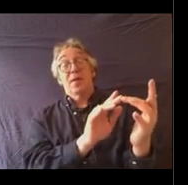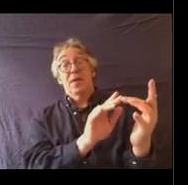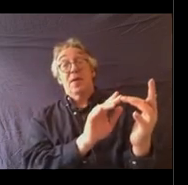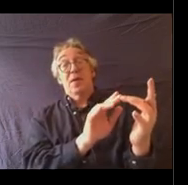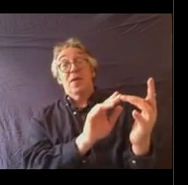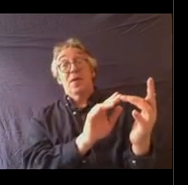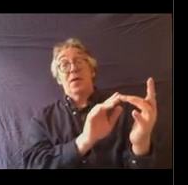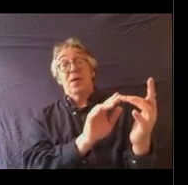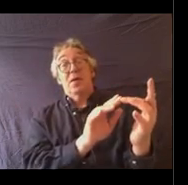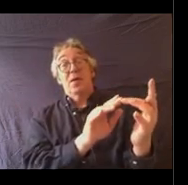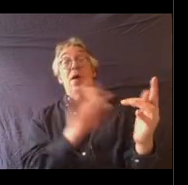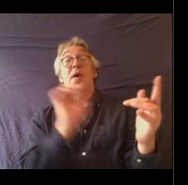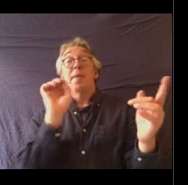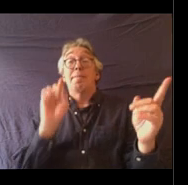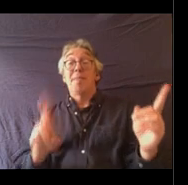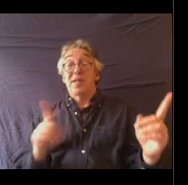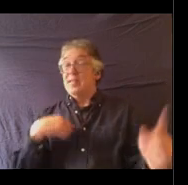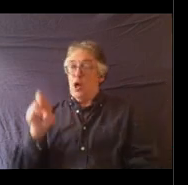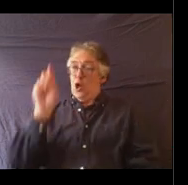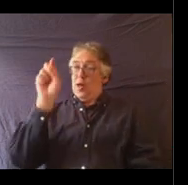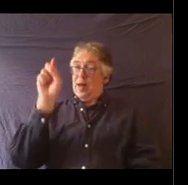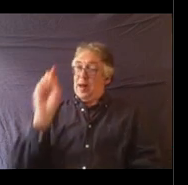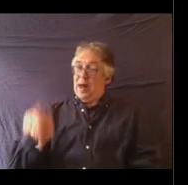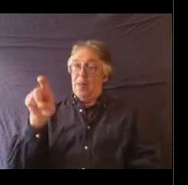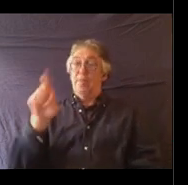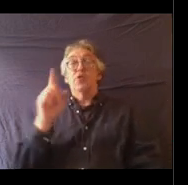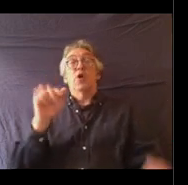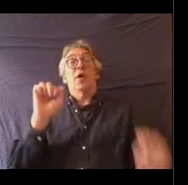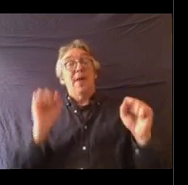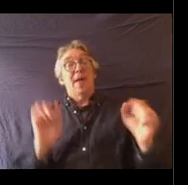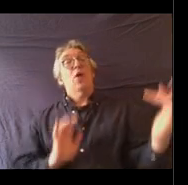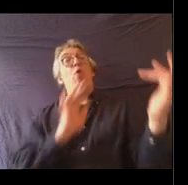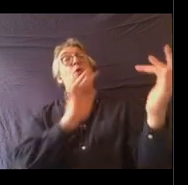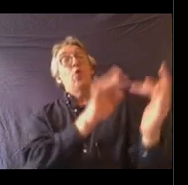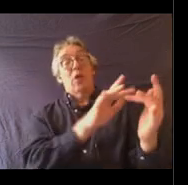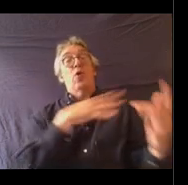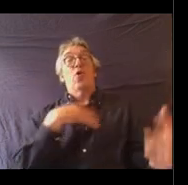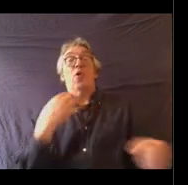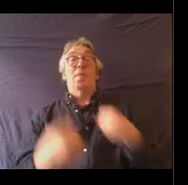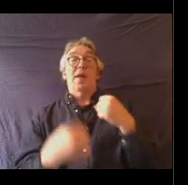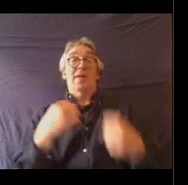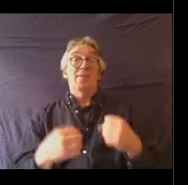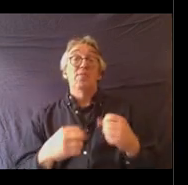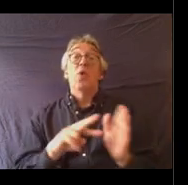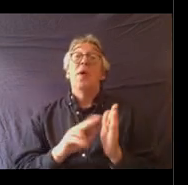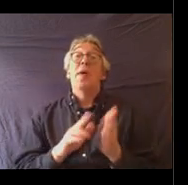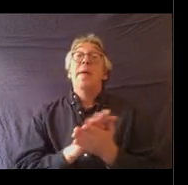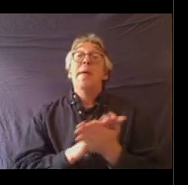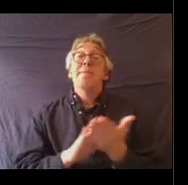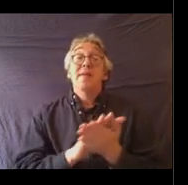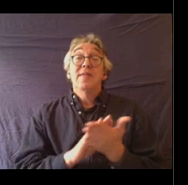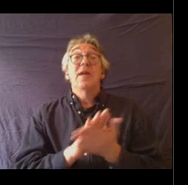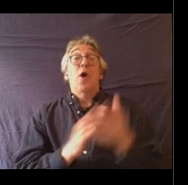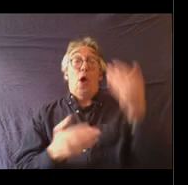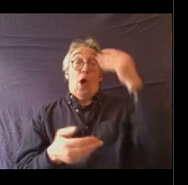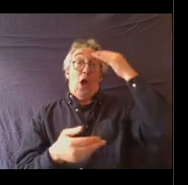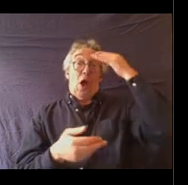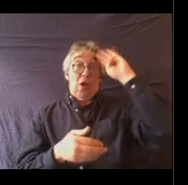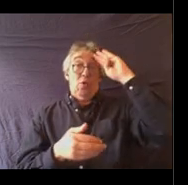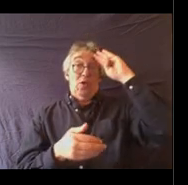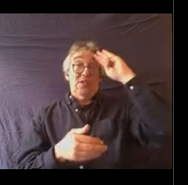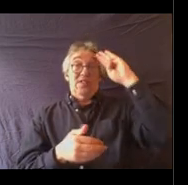can also contact them and launch the complaint with them. So in practice, this means that yes, it's the Irish regulator